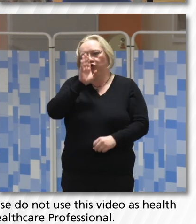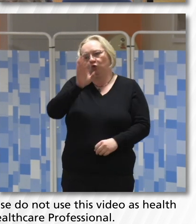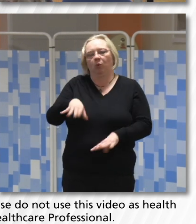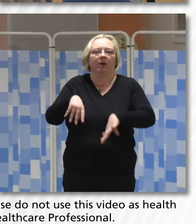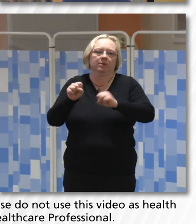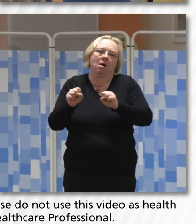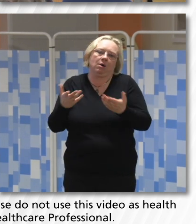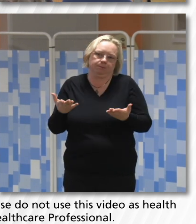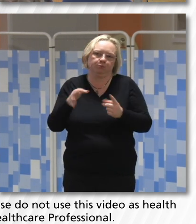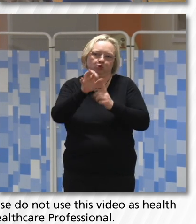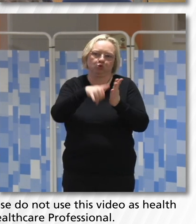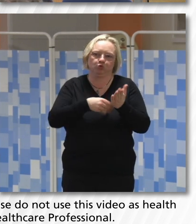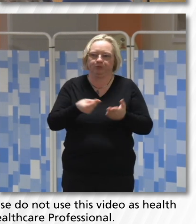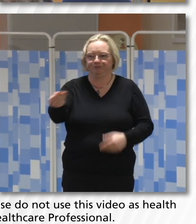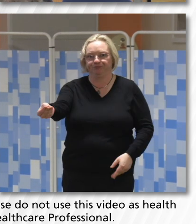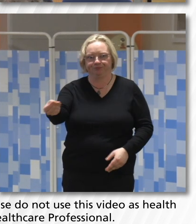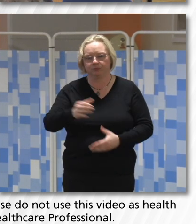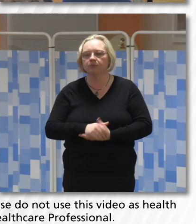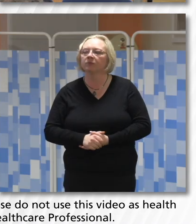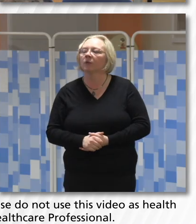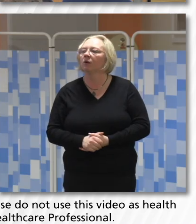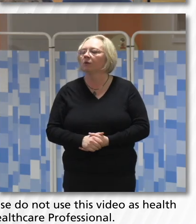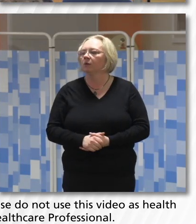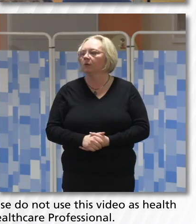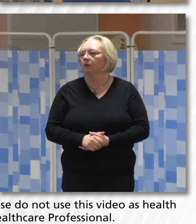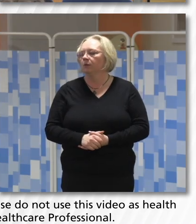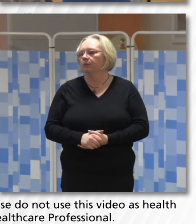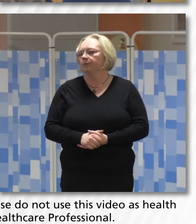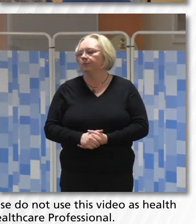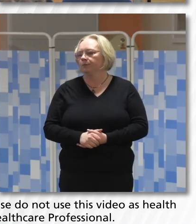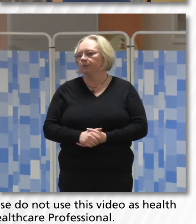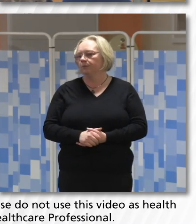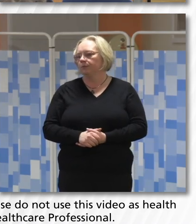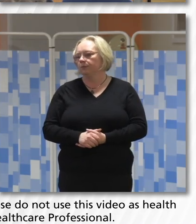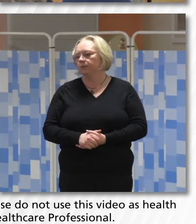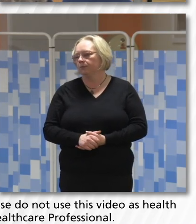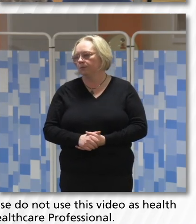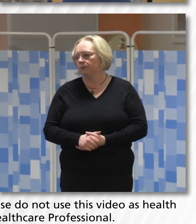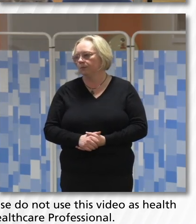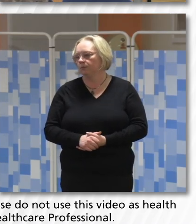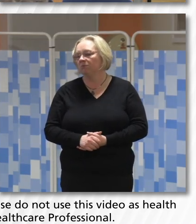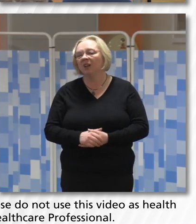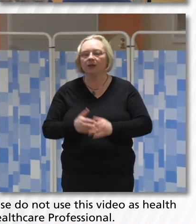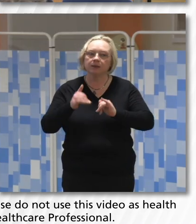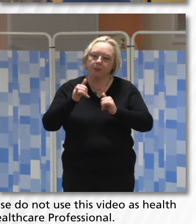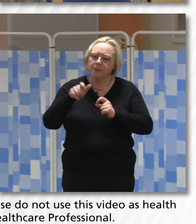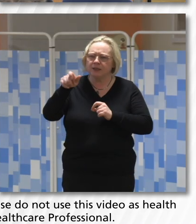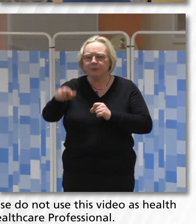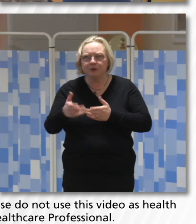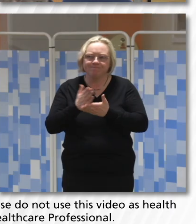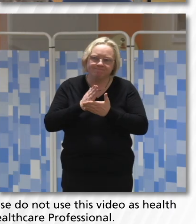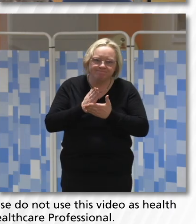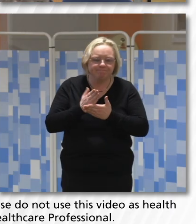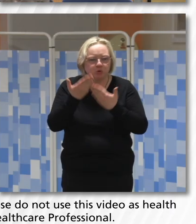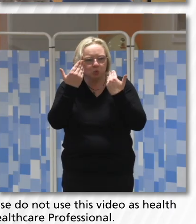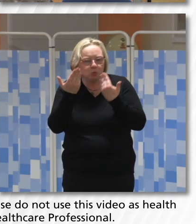the prescription for them. If we need to discuss patients that are tricky or we're unsure, then